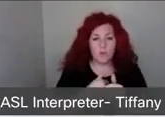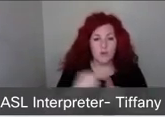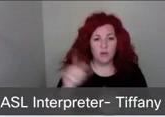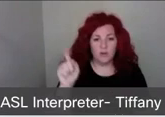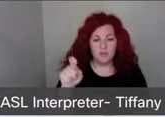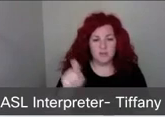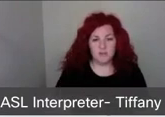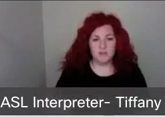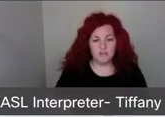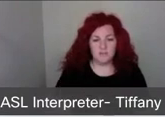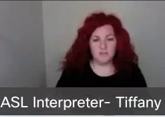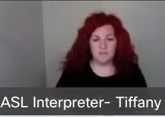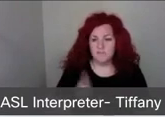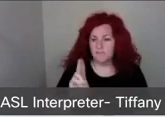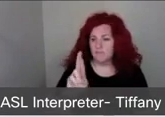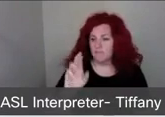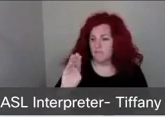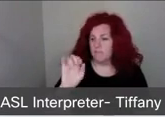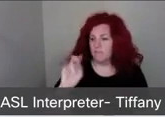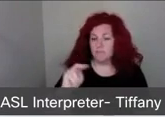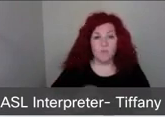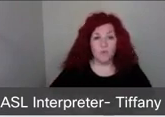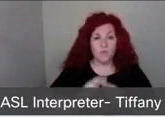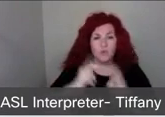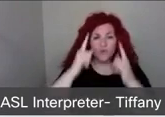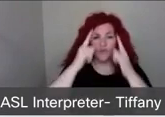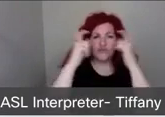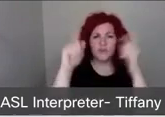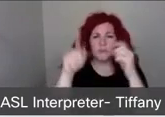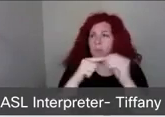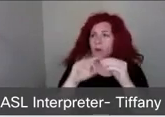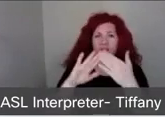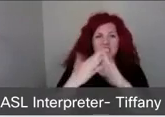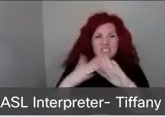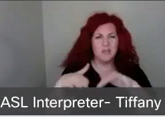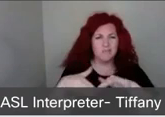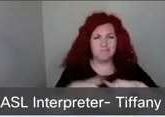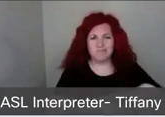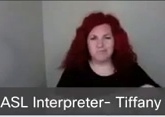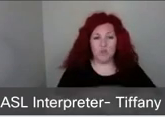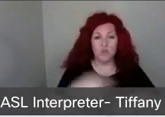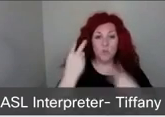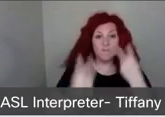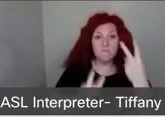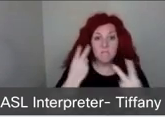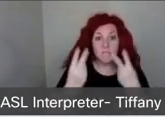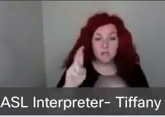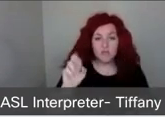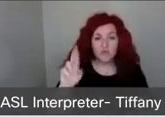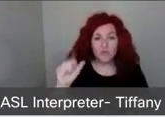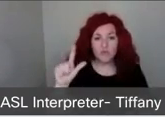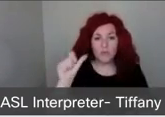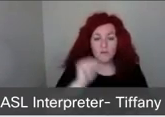necessary. Urban residents dream about leaving the city behind to visit rural Arizona.